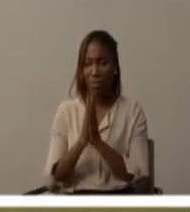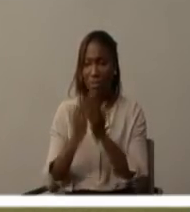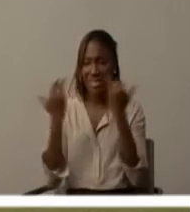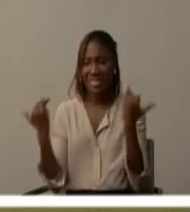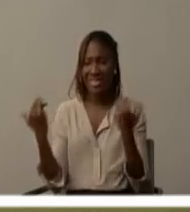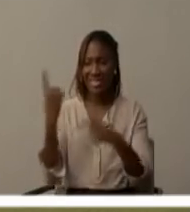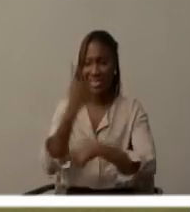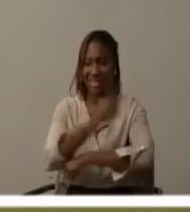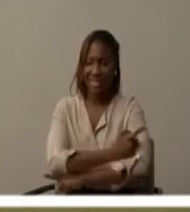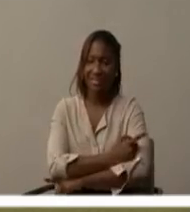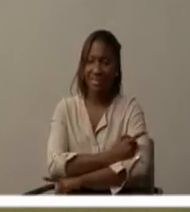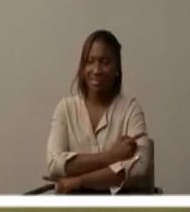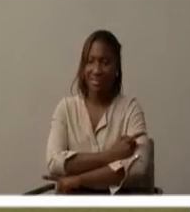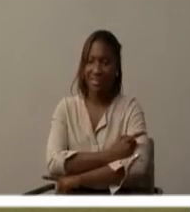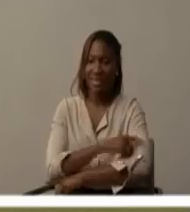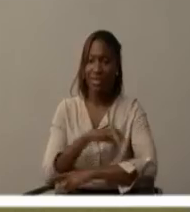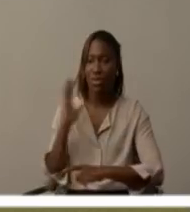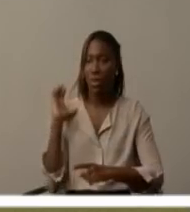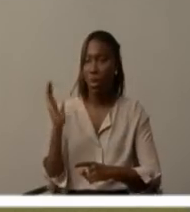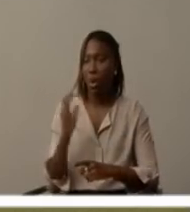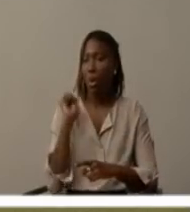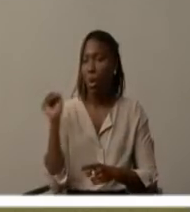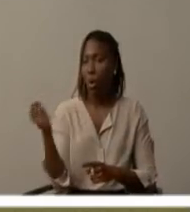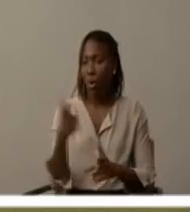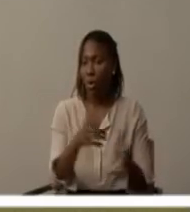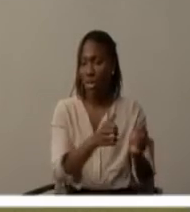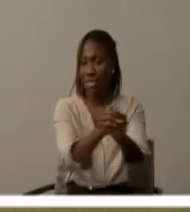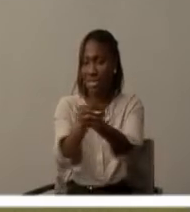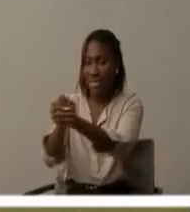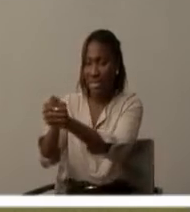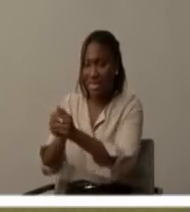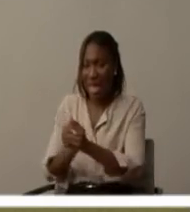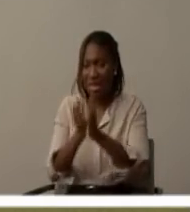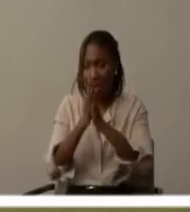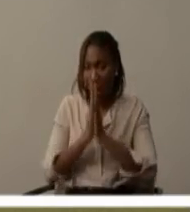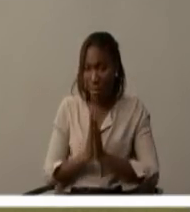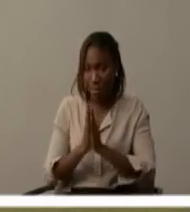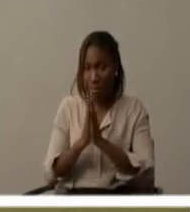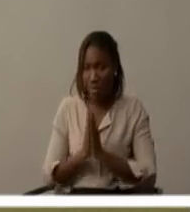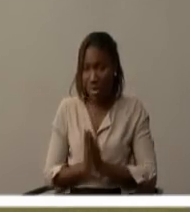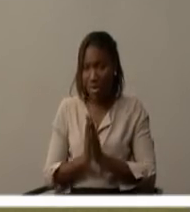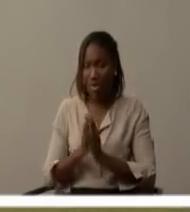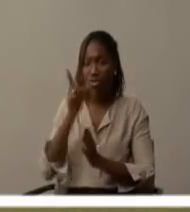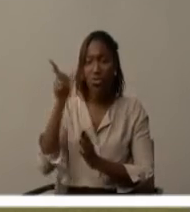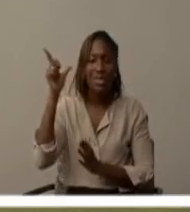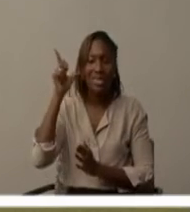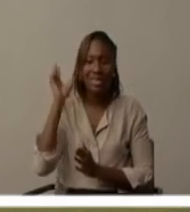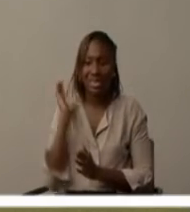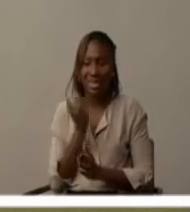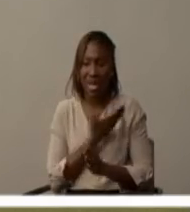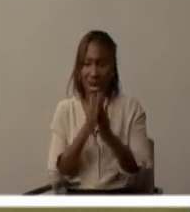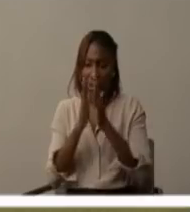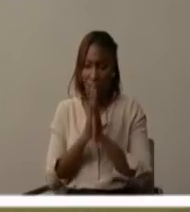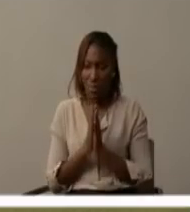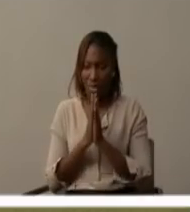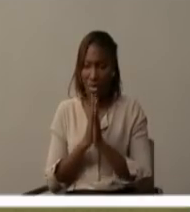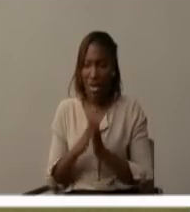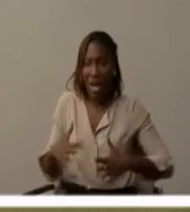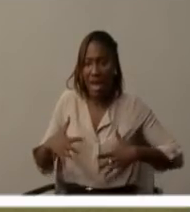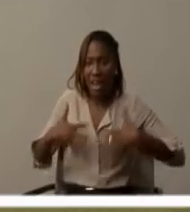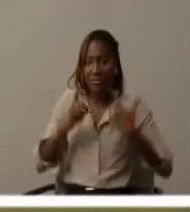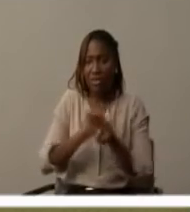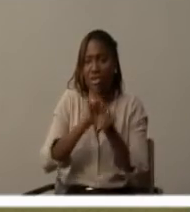as the nation gets together to pray, that you will hear our prayers, Almighty God, that you will change lives